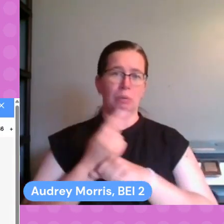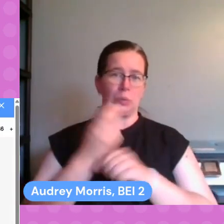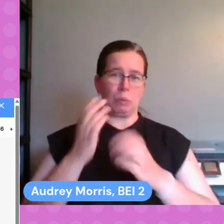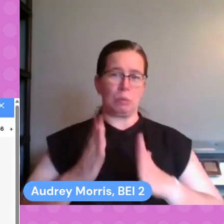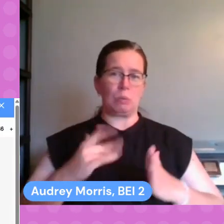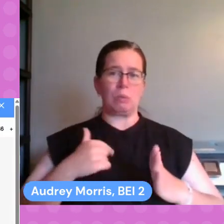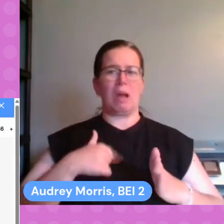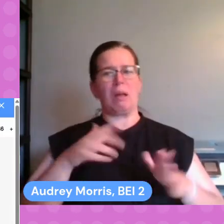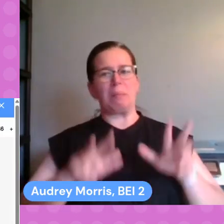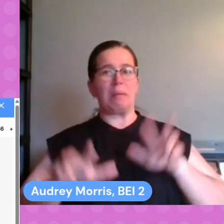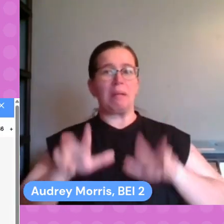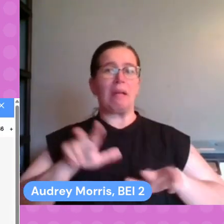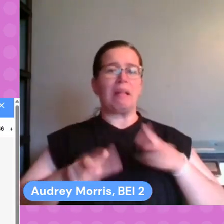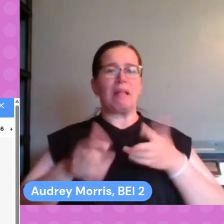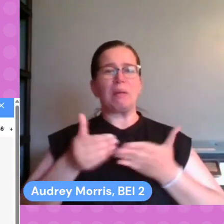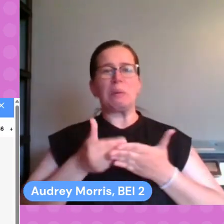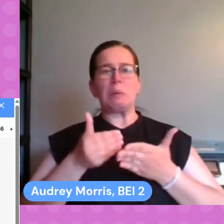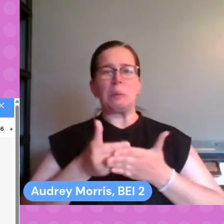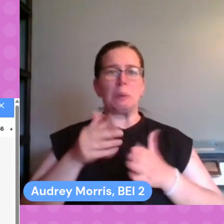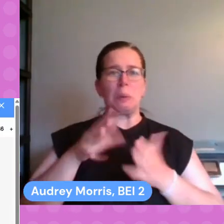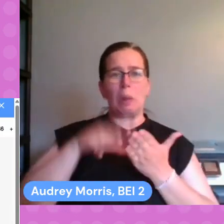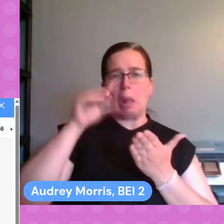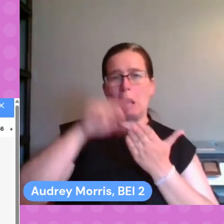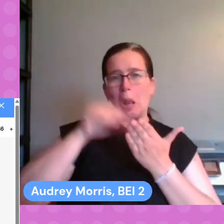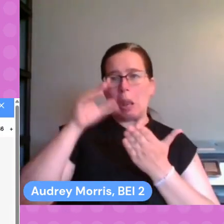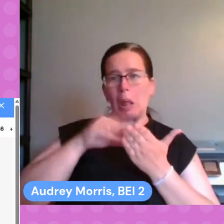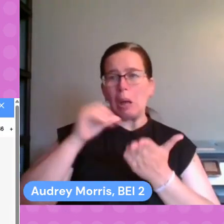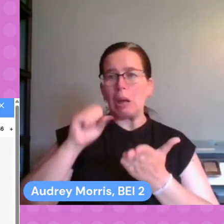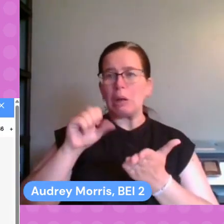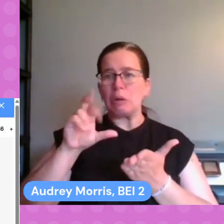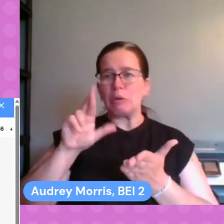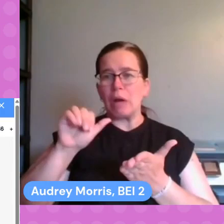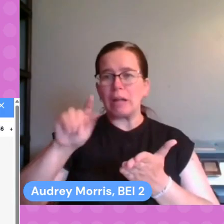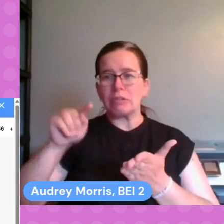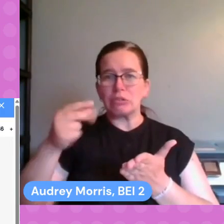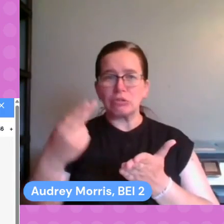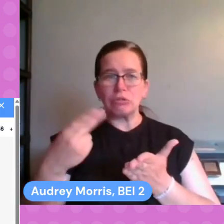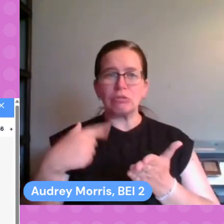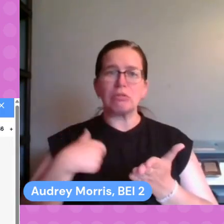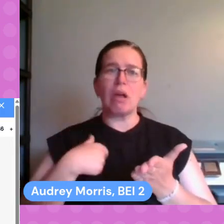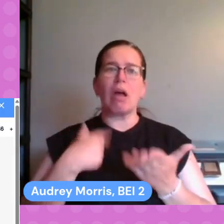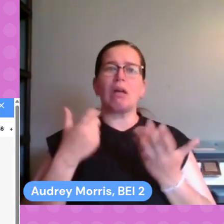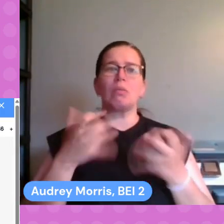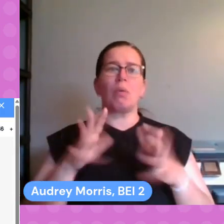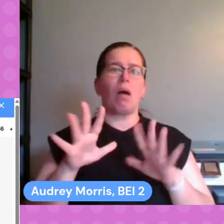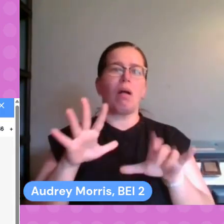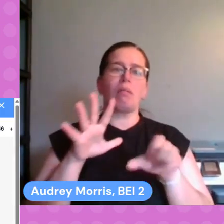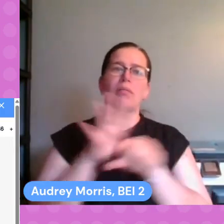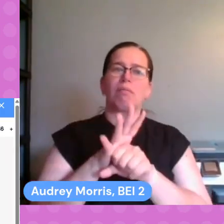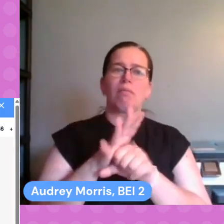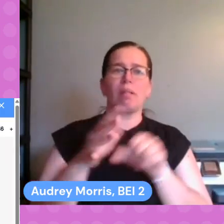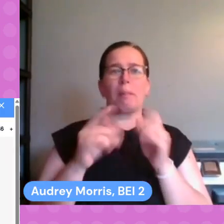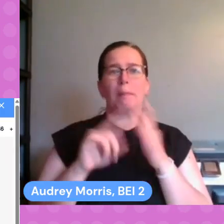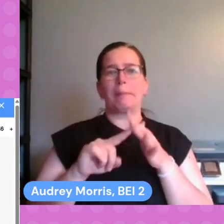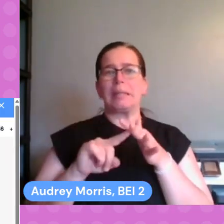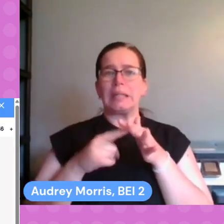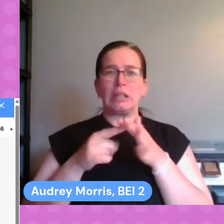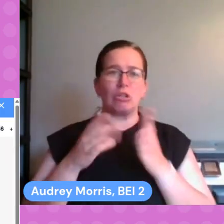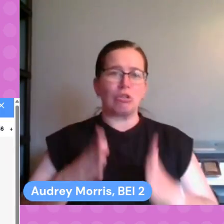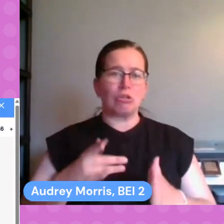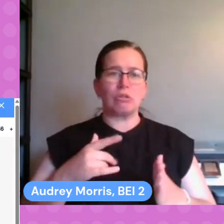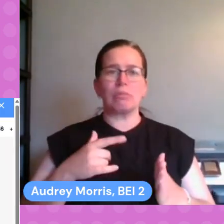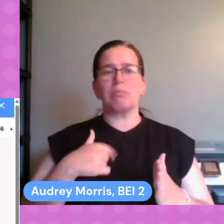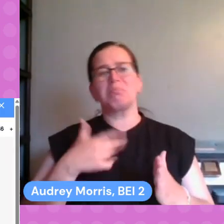I'm fairly new to Scratch, but I don't want to be a complete beginner here. I'm fairly new to